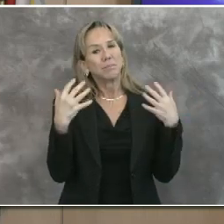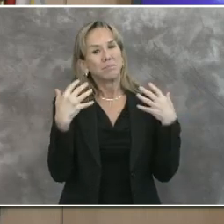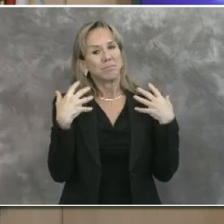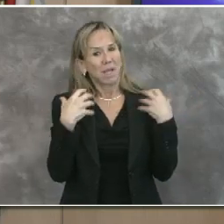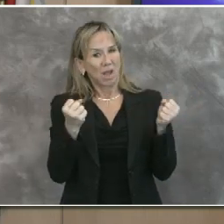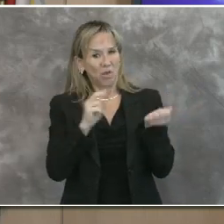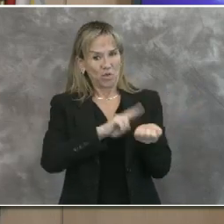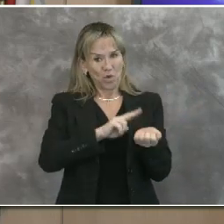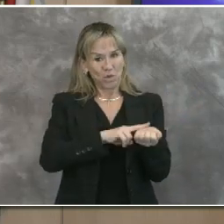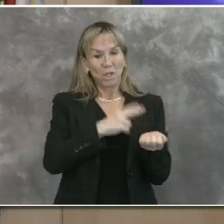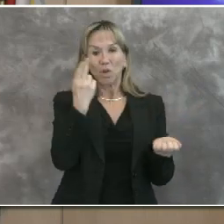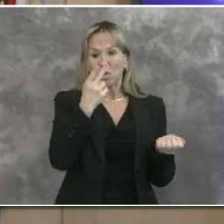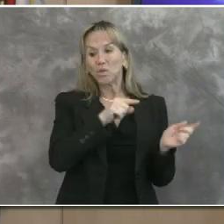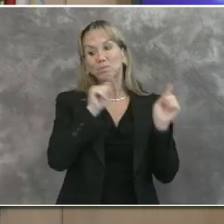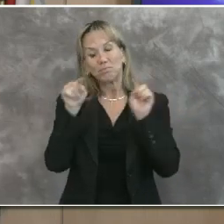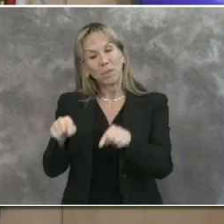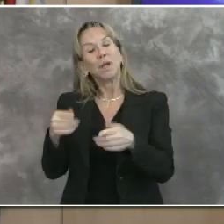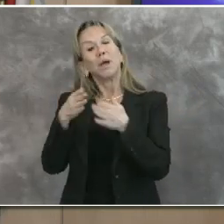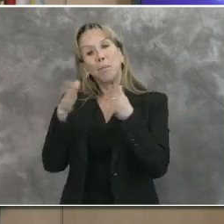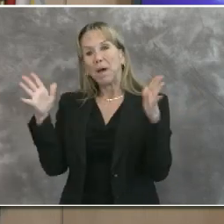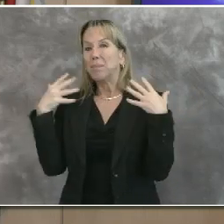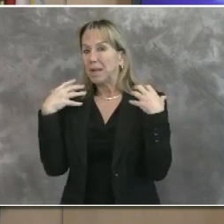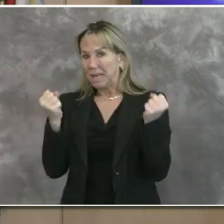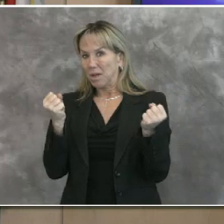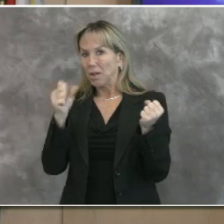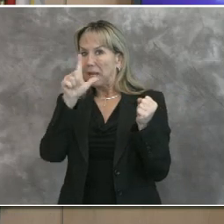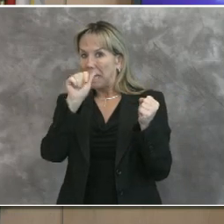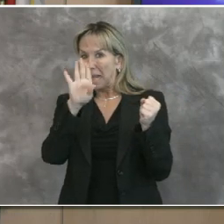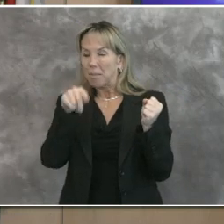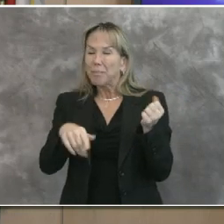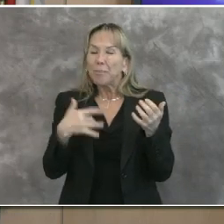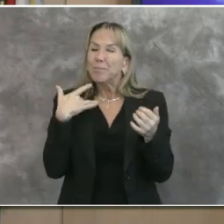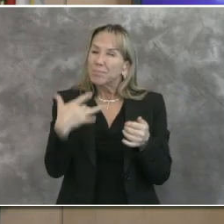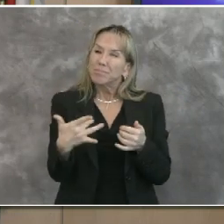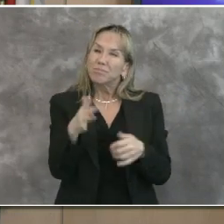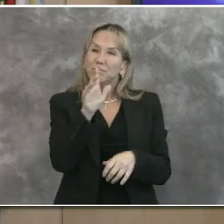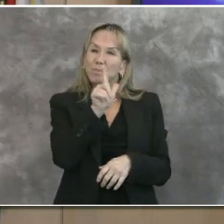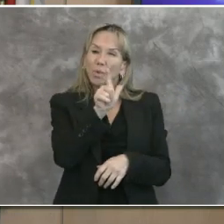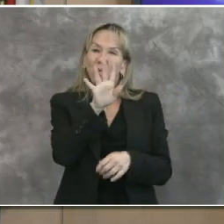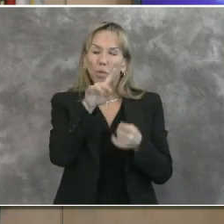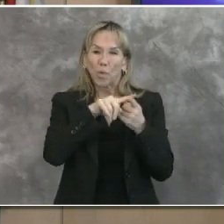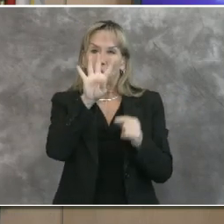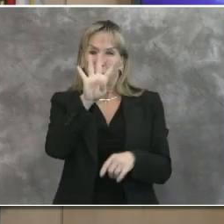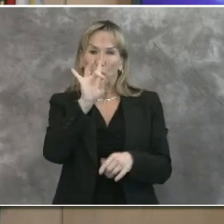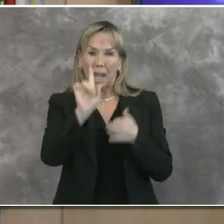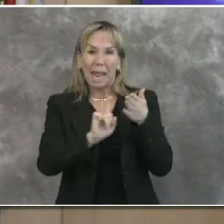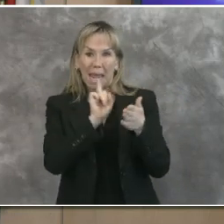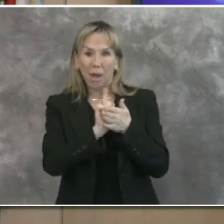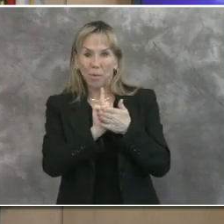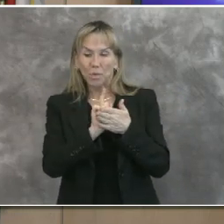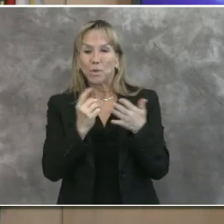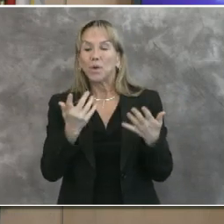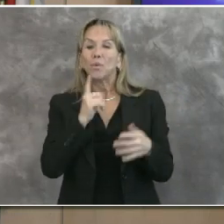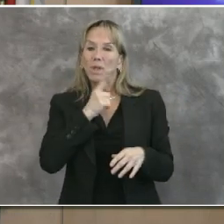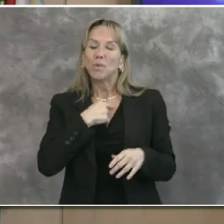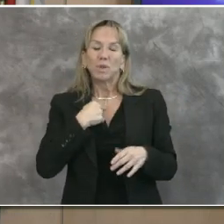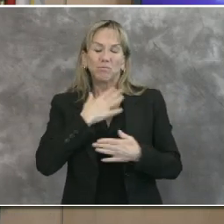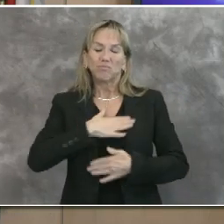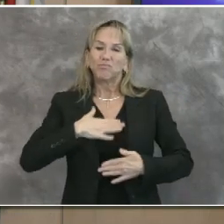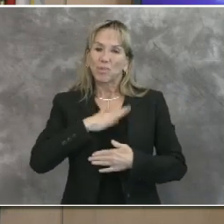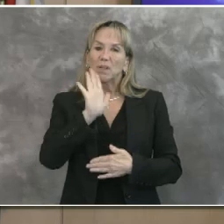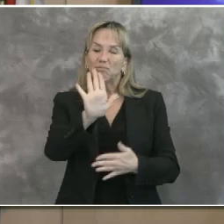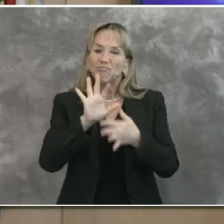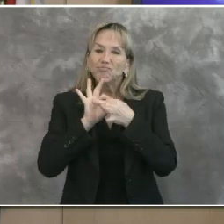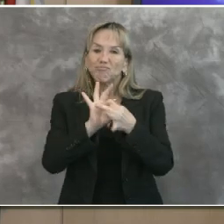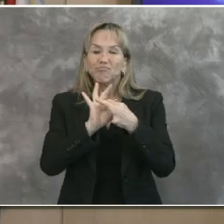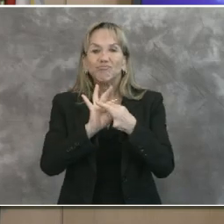lab. Results typically take 24 to 48 hours. We do sincerely appreciate your cooperation with